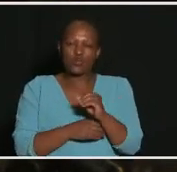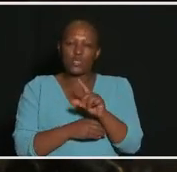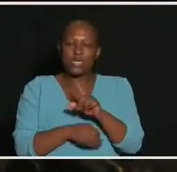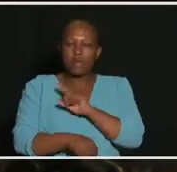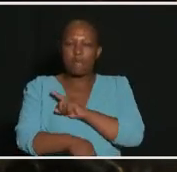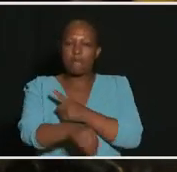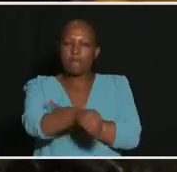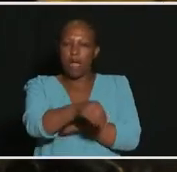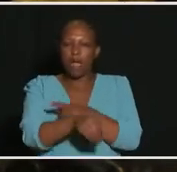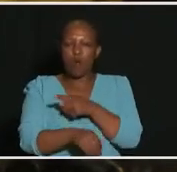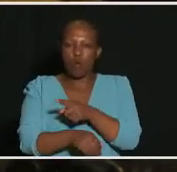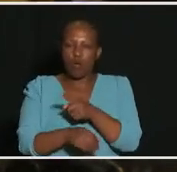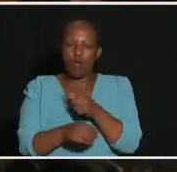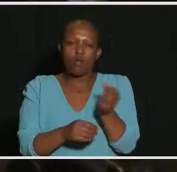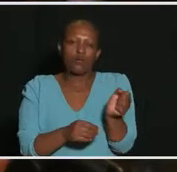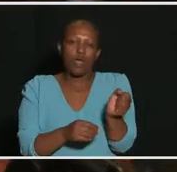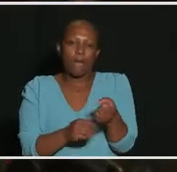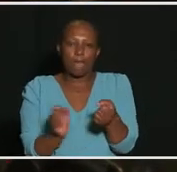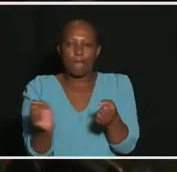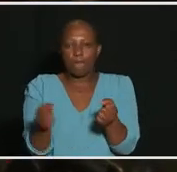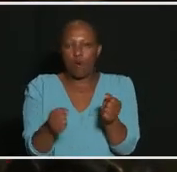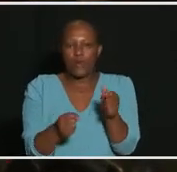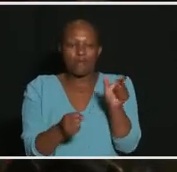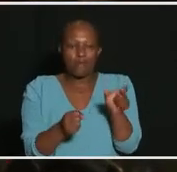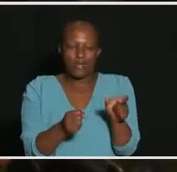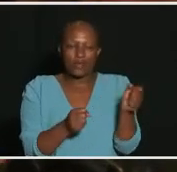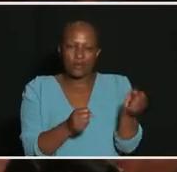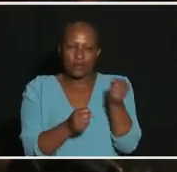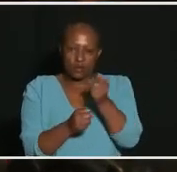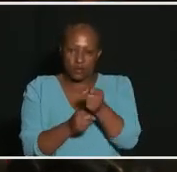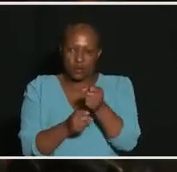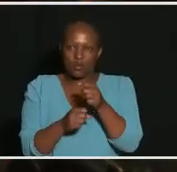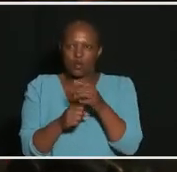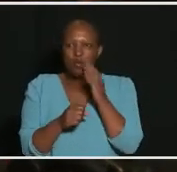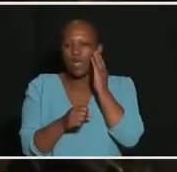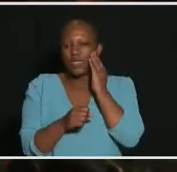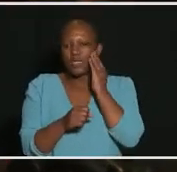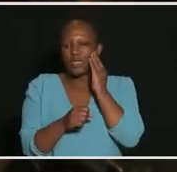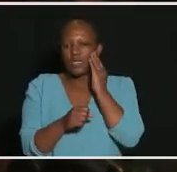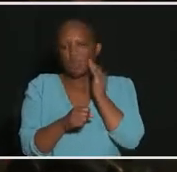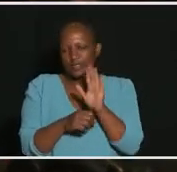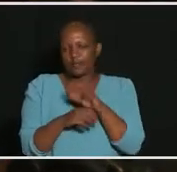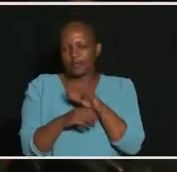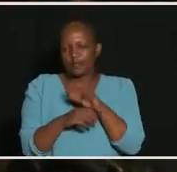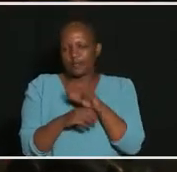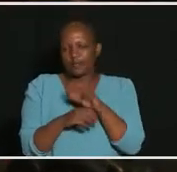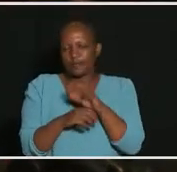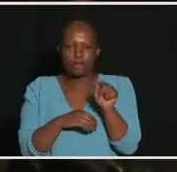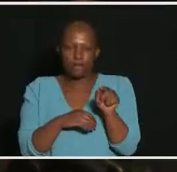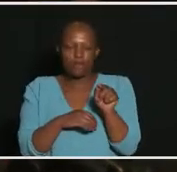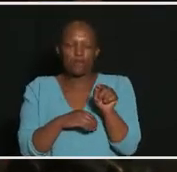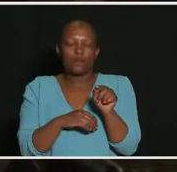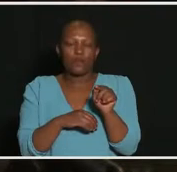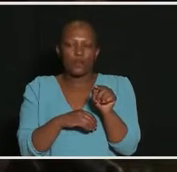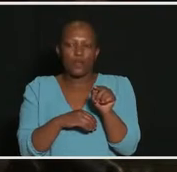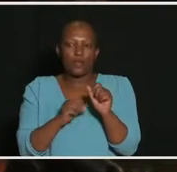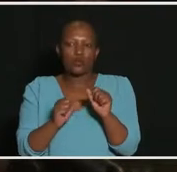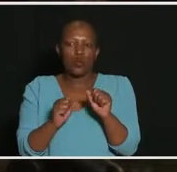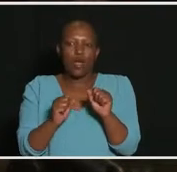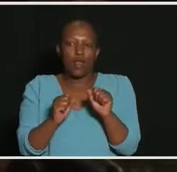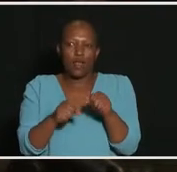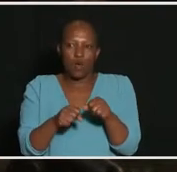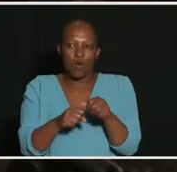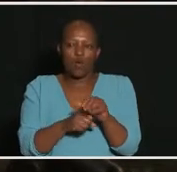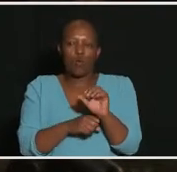powers to appoint a suitable candidate based on experience then in that case it should also allow the